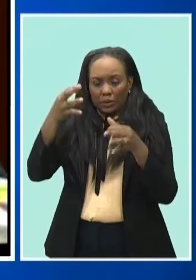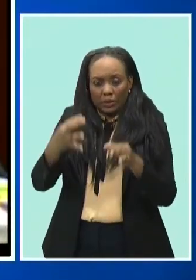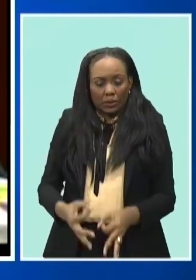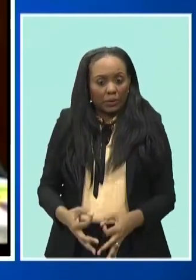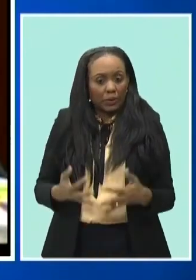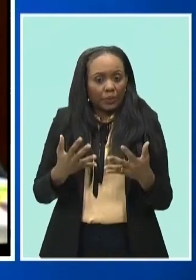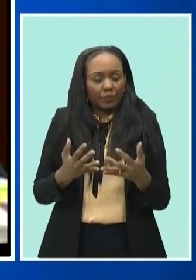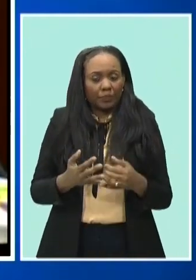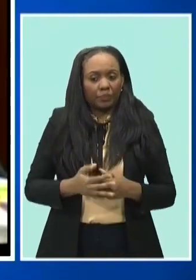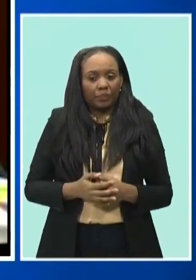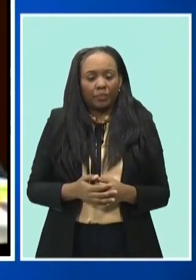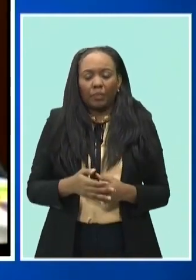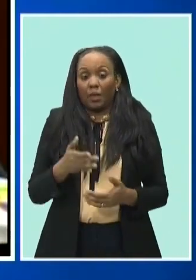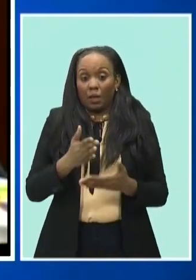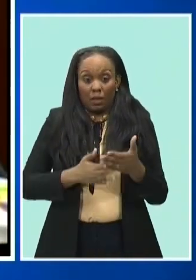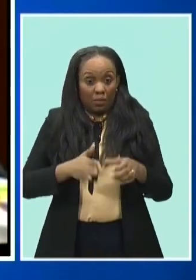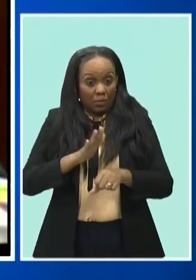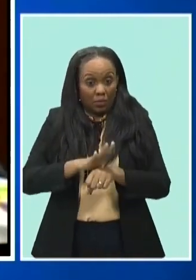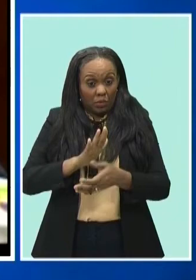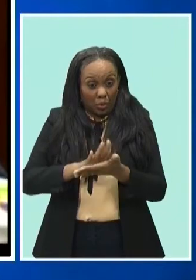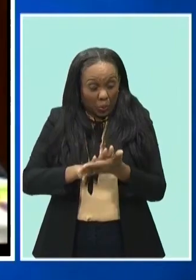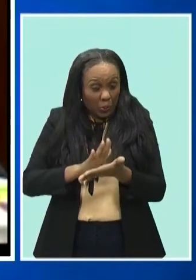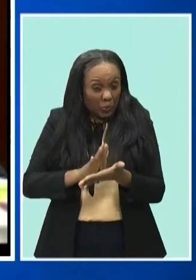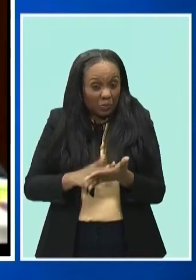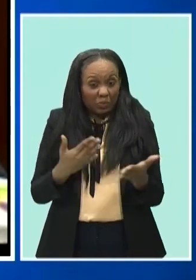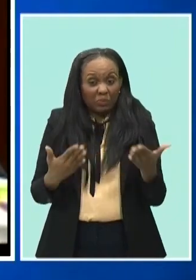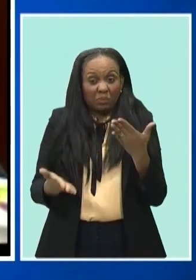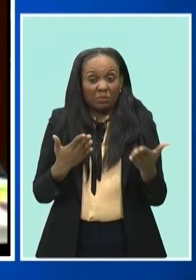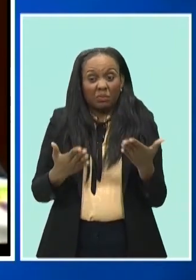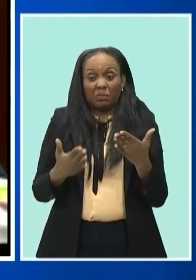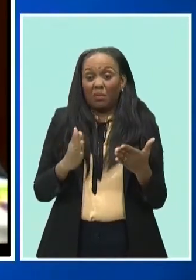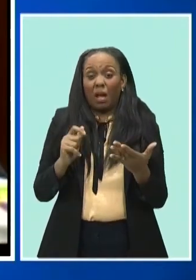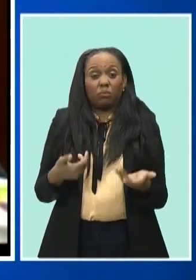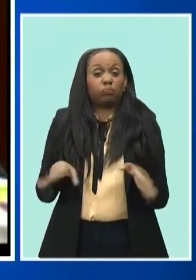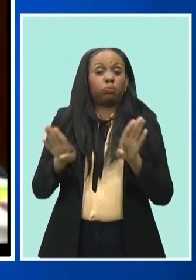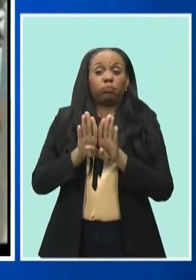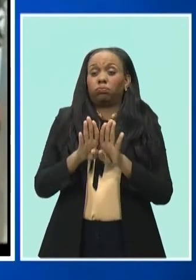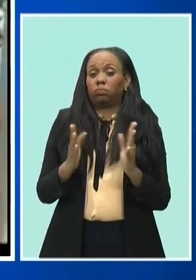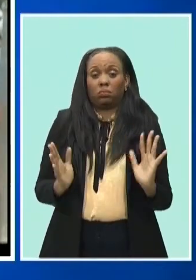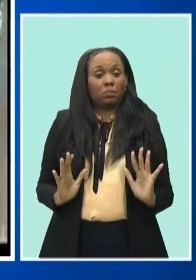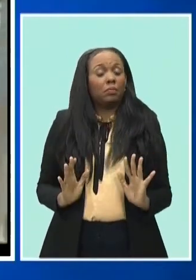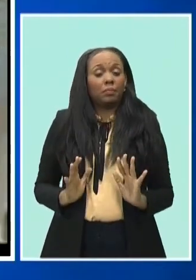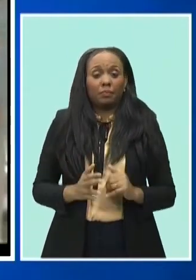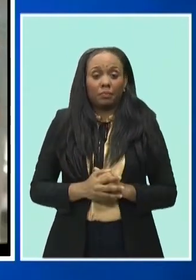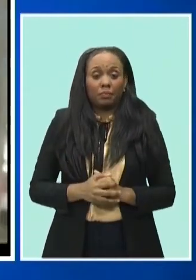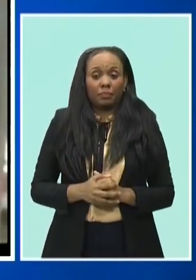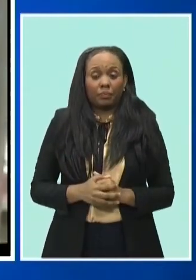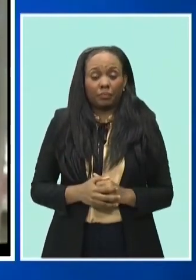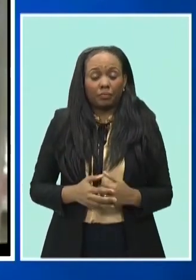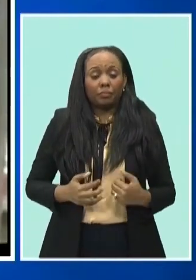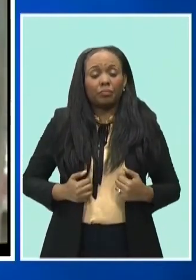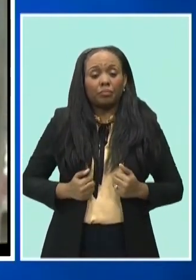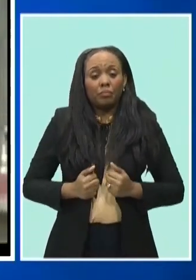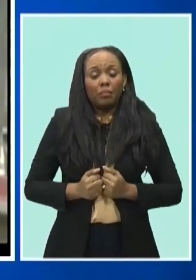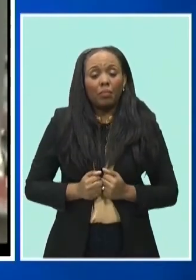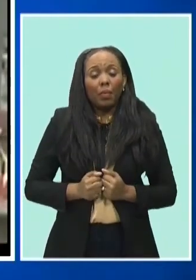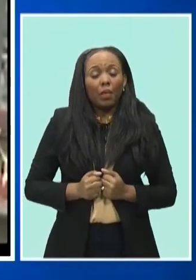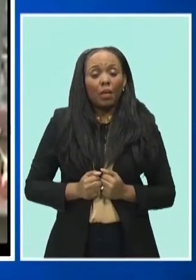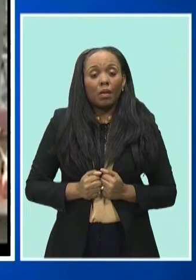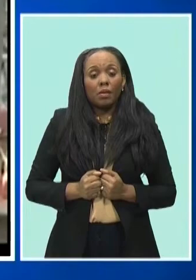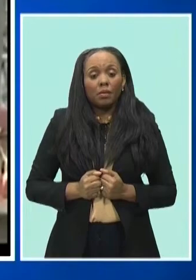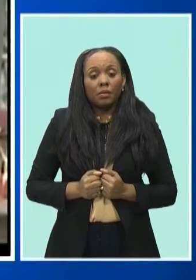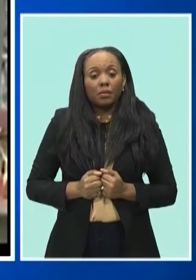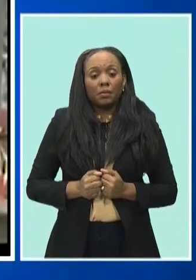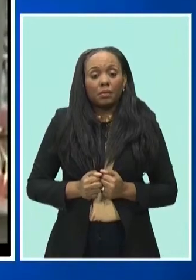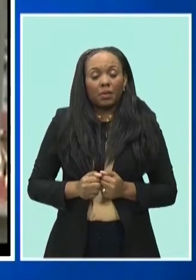schools may have to send home students and staff. In order to meet the needs of some residents, the St.